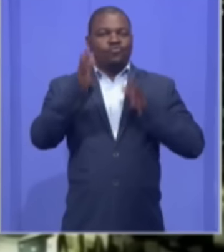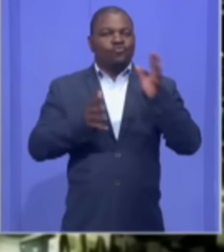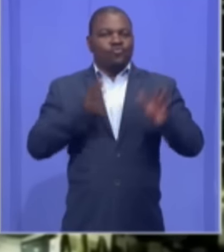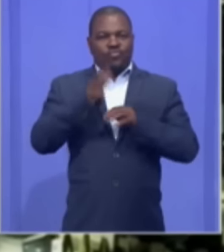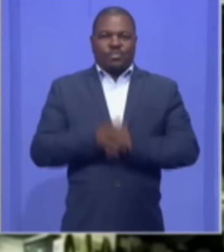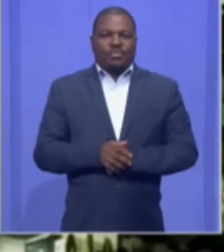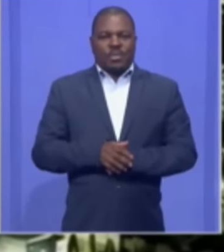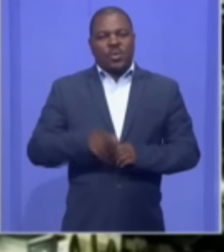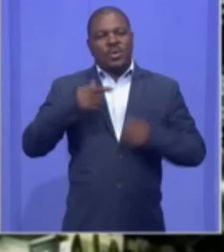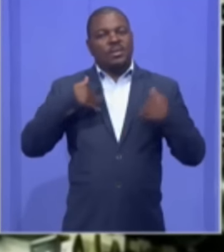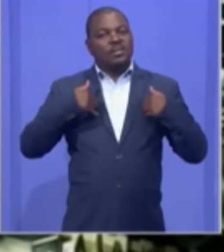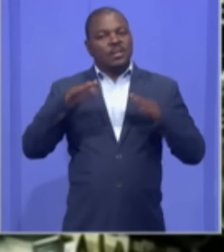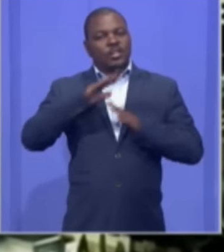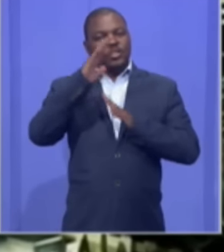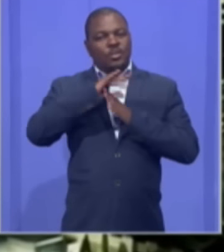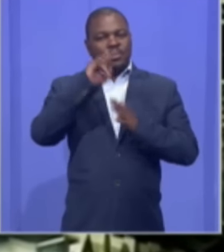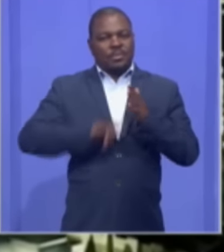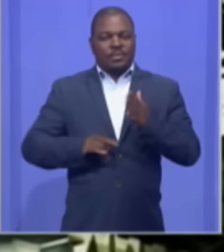ka ho lekola tse itlhommeng pele.